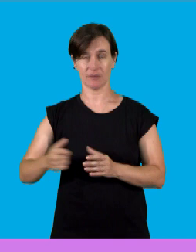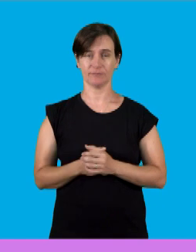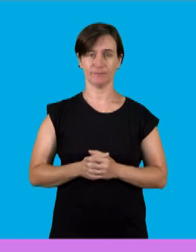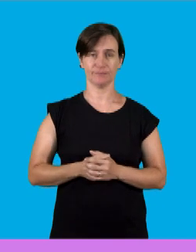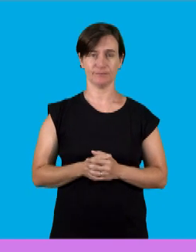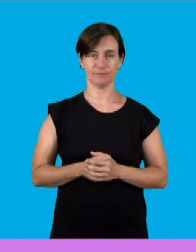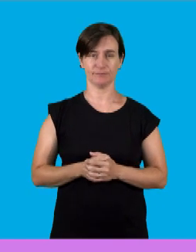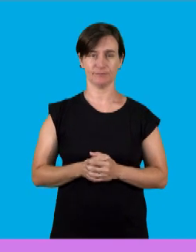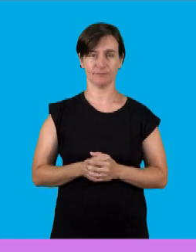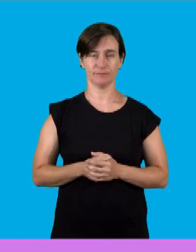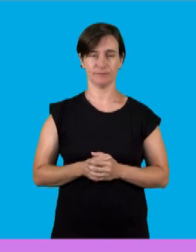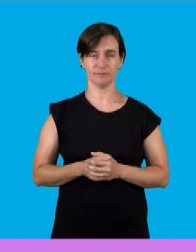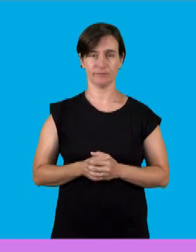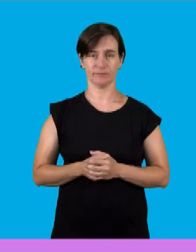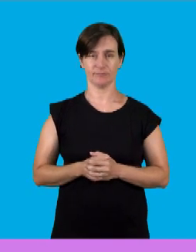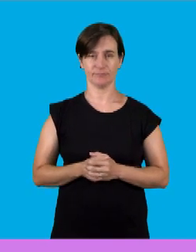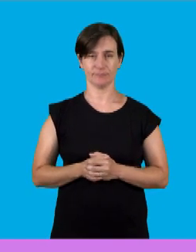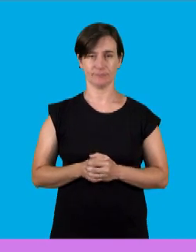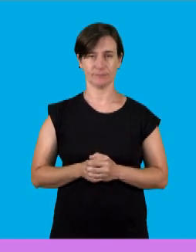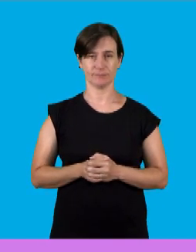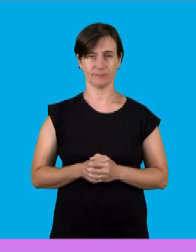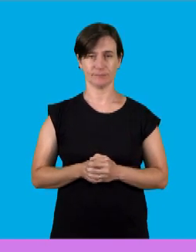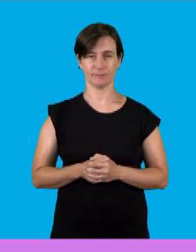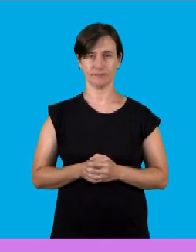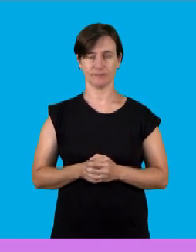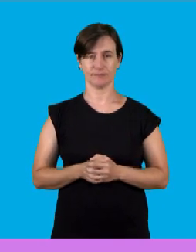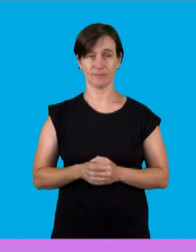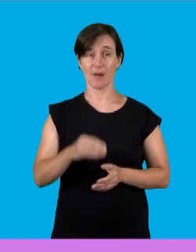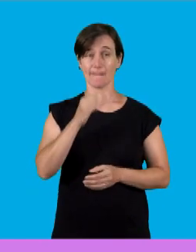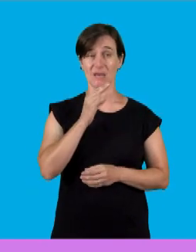492,106 rand and 67 cents. So if I simplify that, I'll get